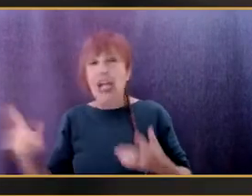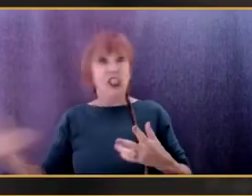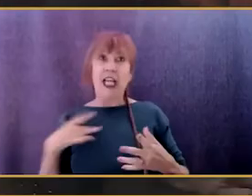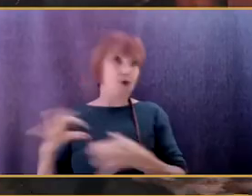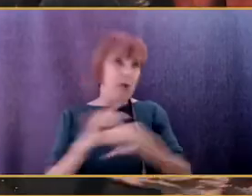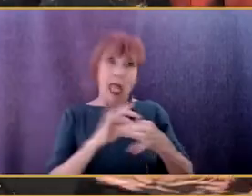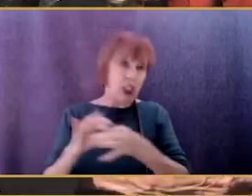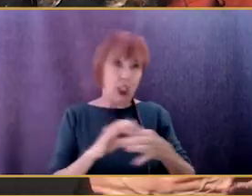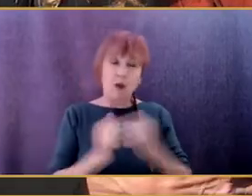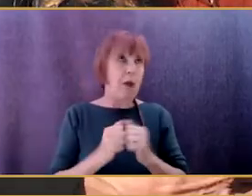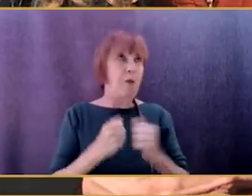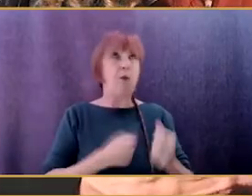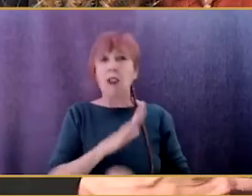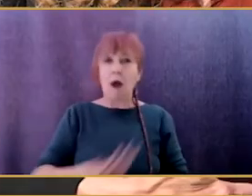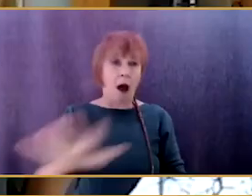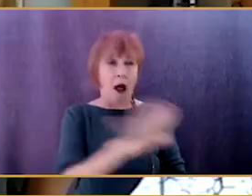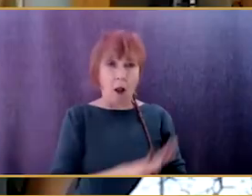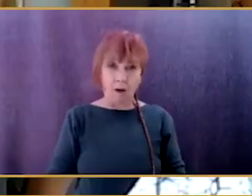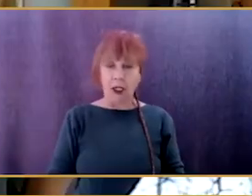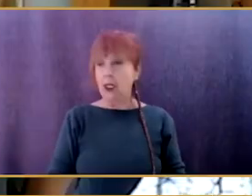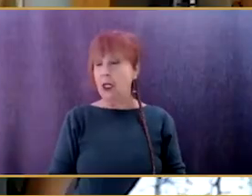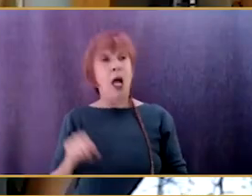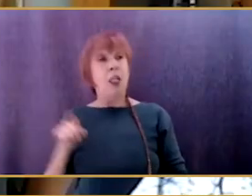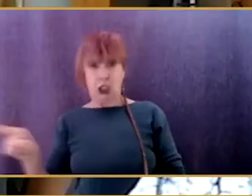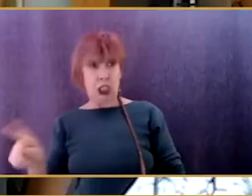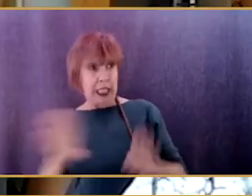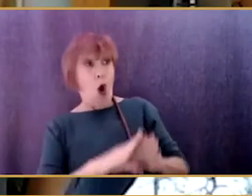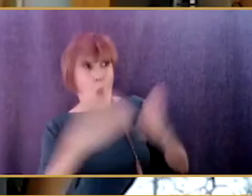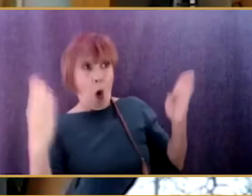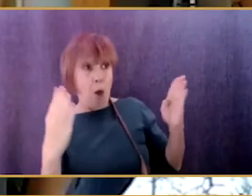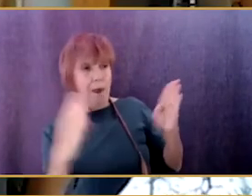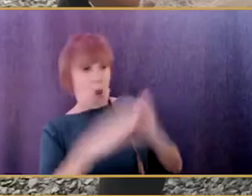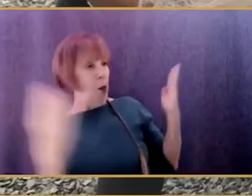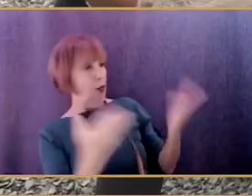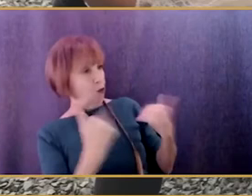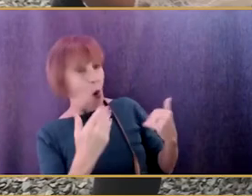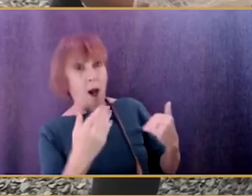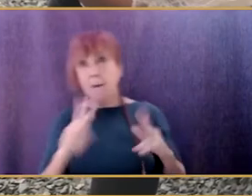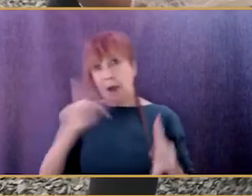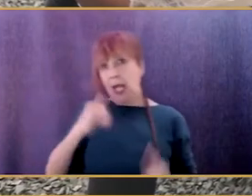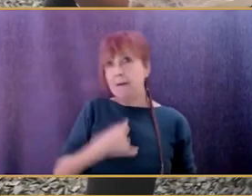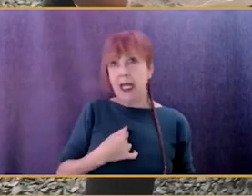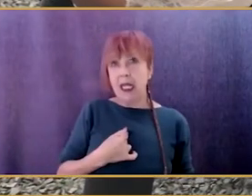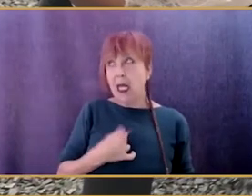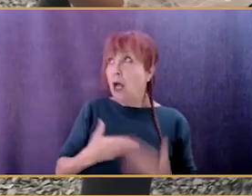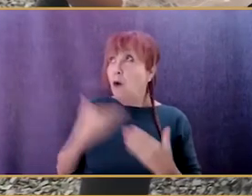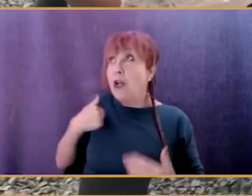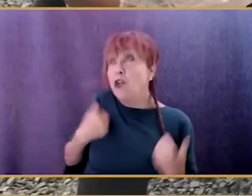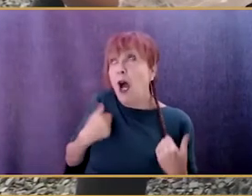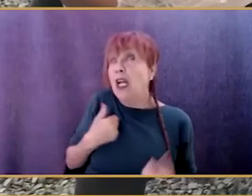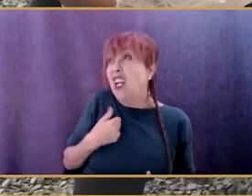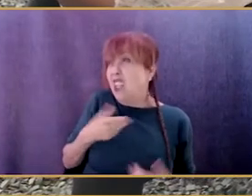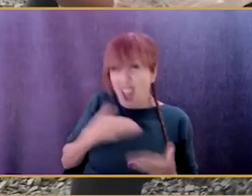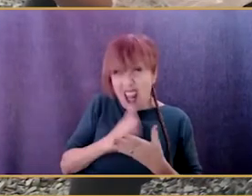For poets all over the place She is the person that opens the door For people like me Where you're always wondering if you're allowed to speak